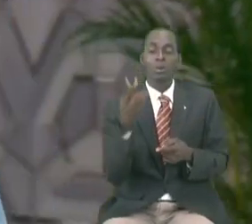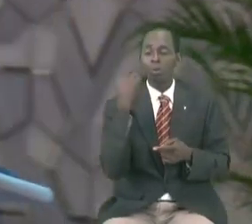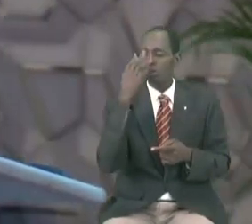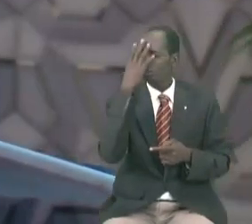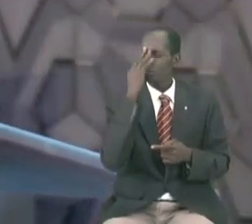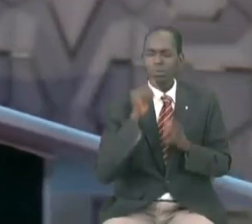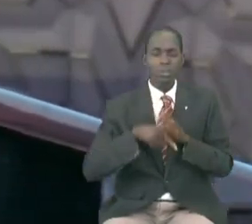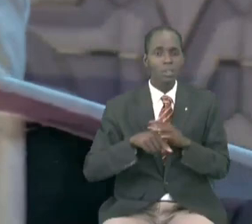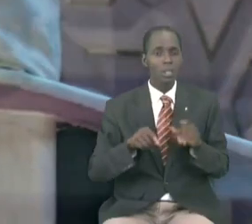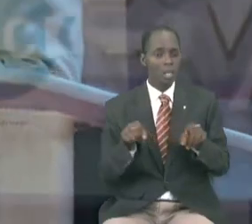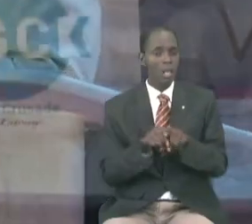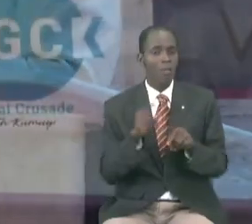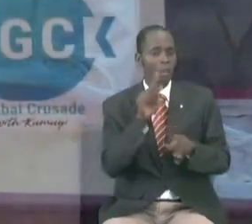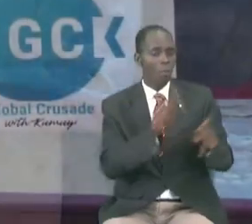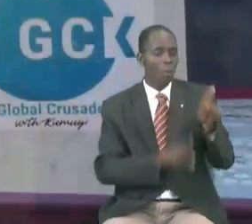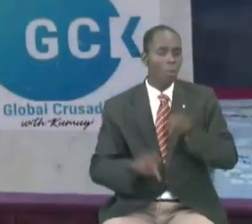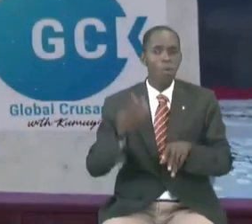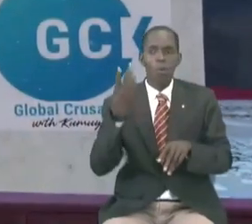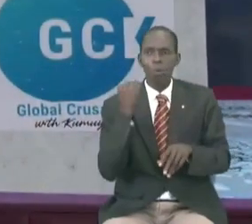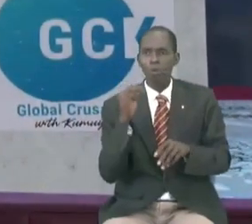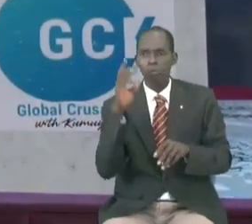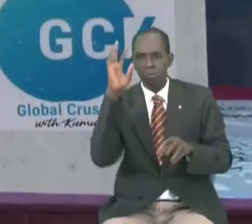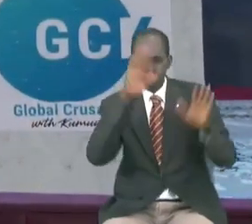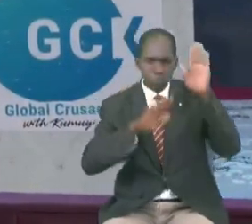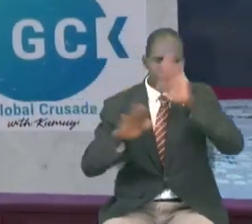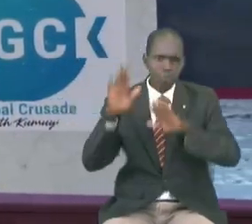Look at Proverbs chapter 13. I'm reading from verse